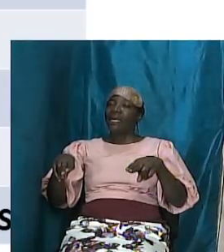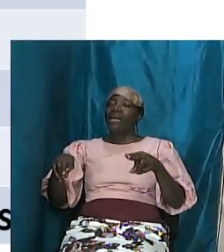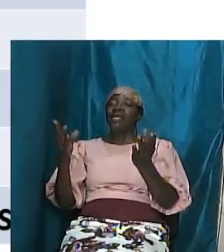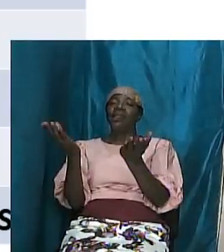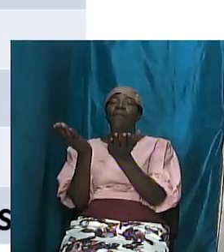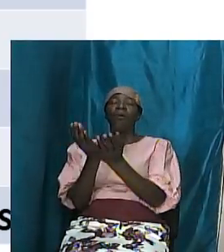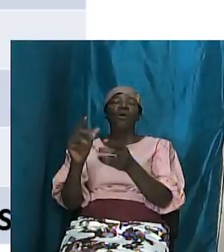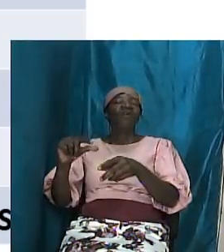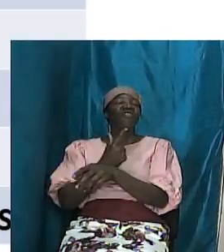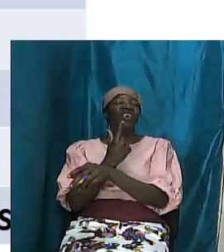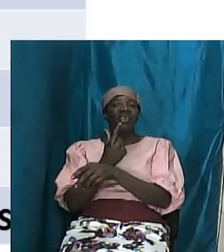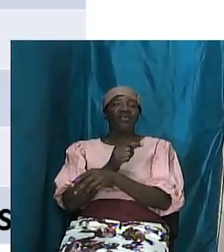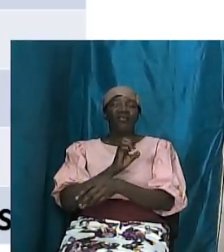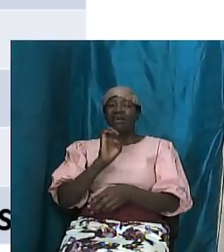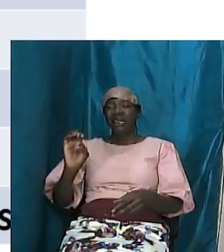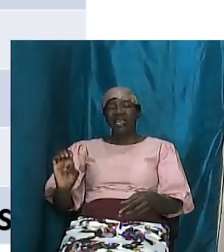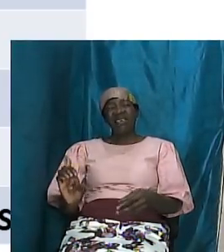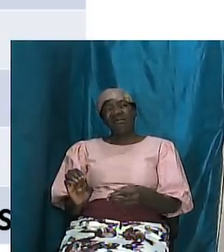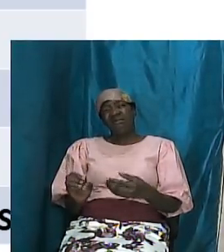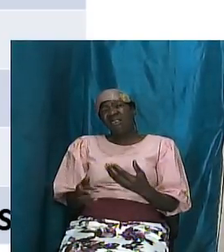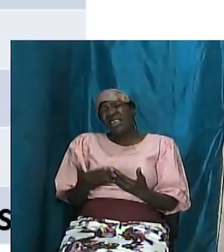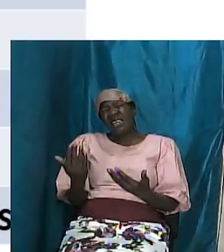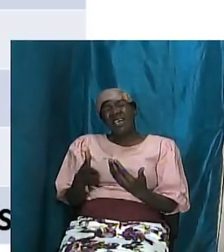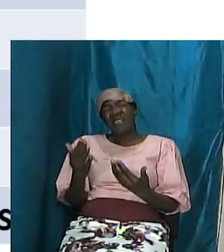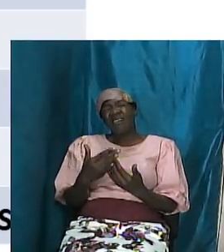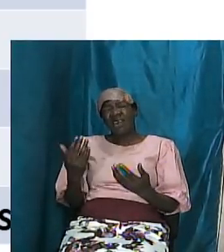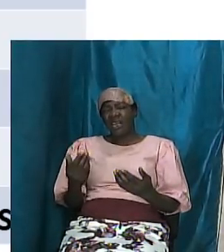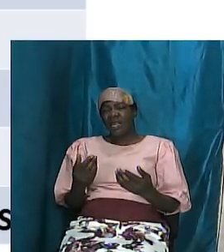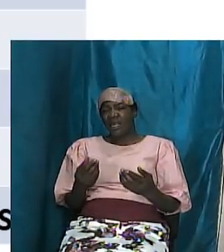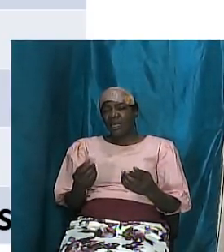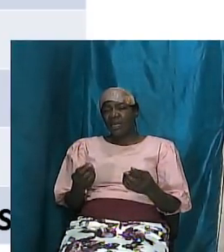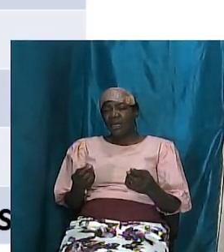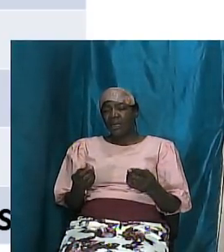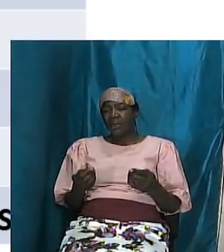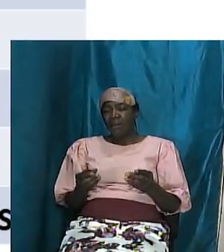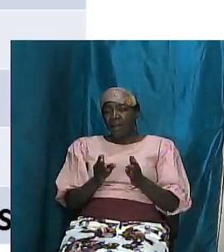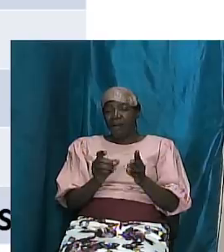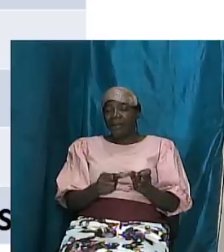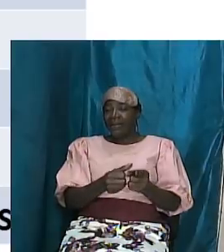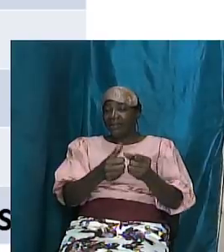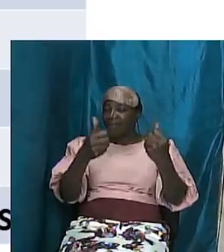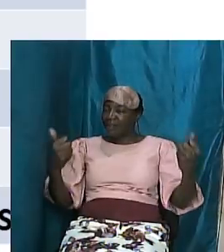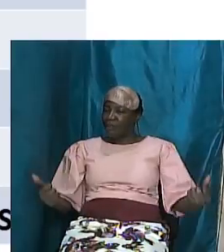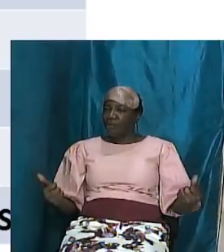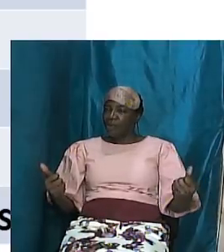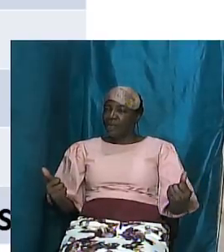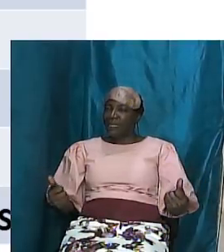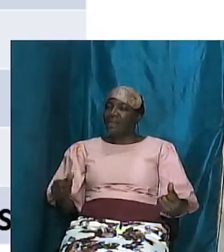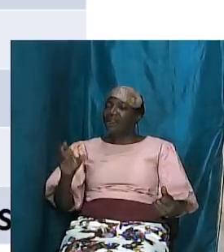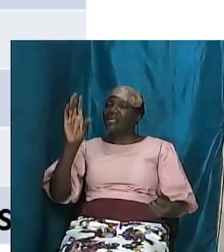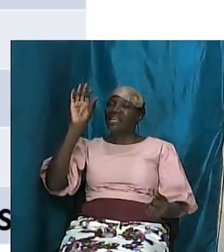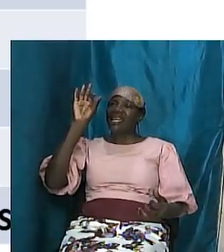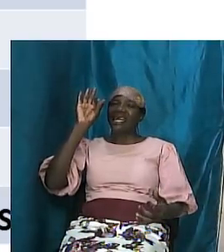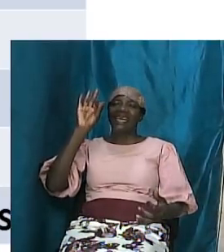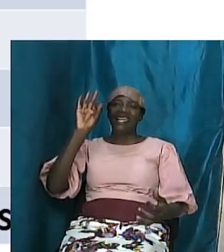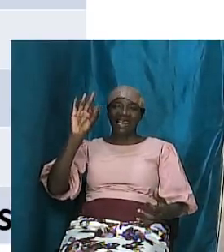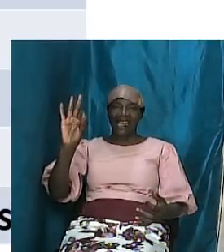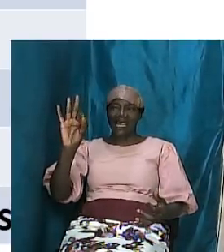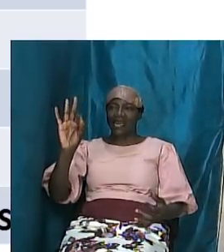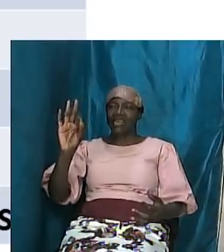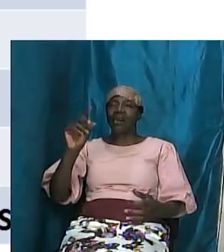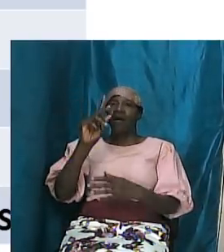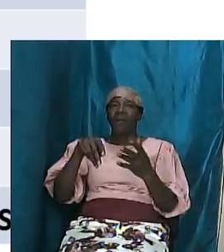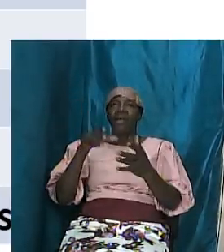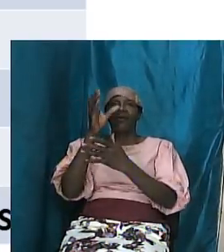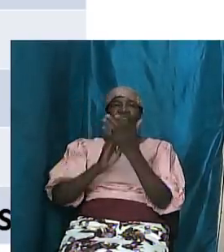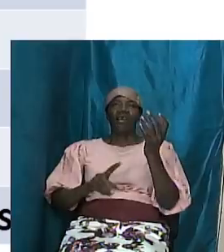easily divide it up into 9 major decisions. When we look in the book, we see where in chapters 1 and